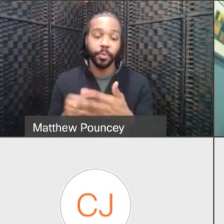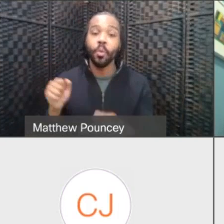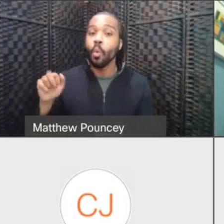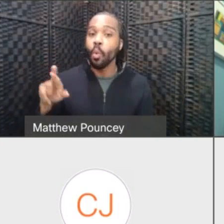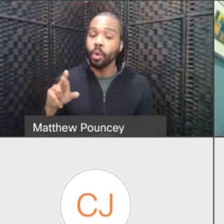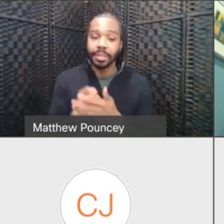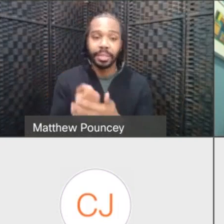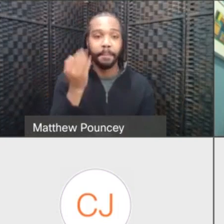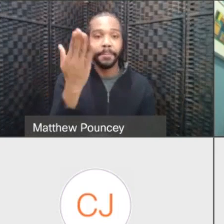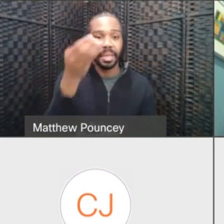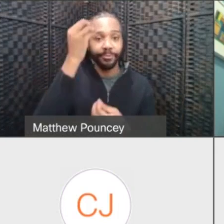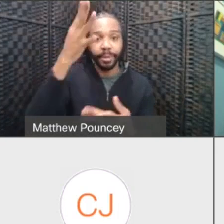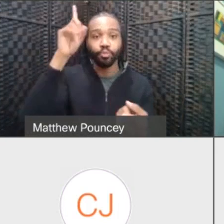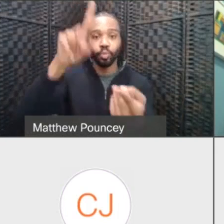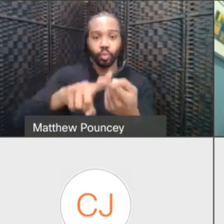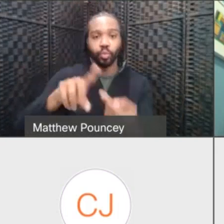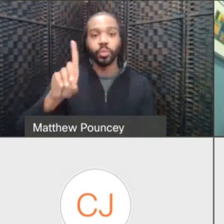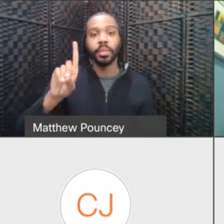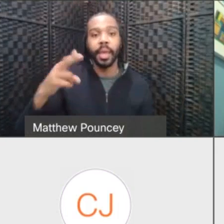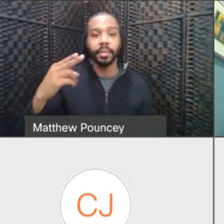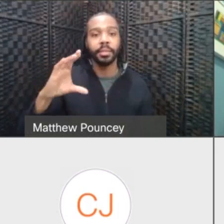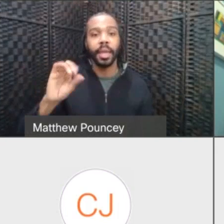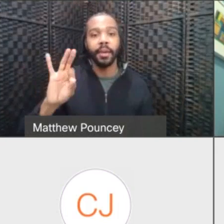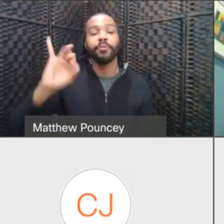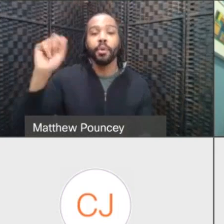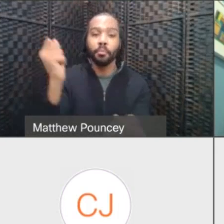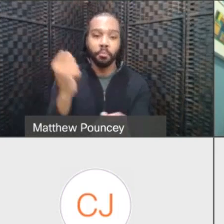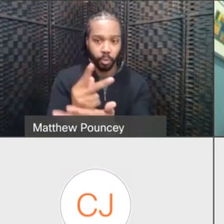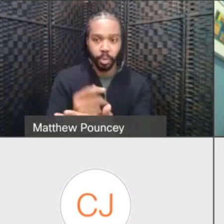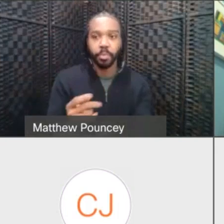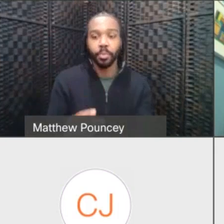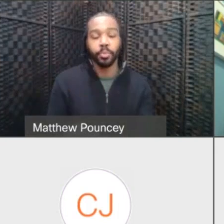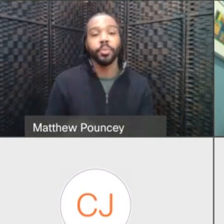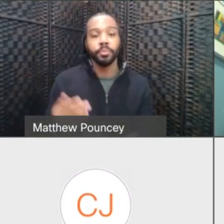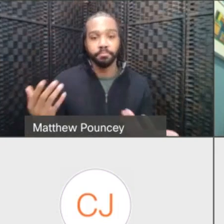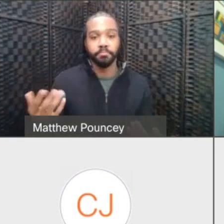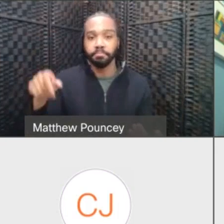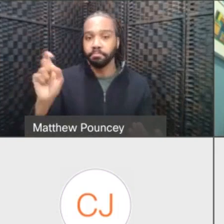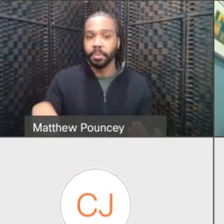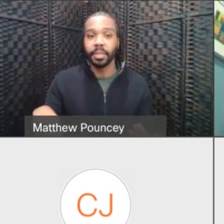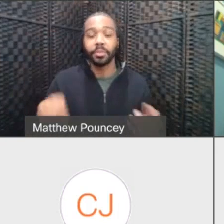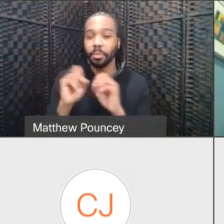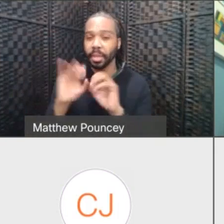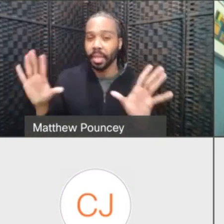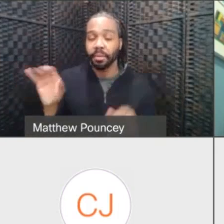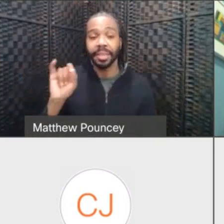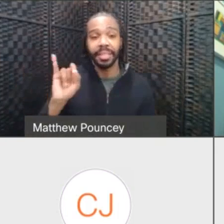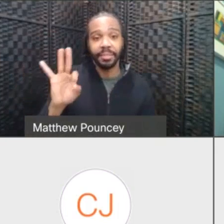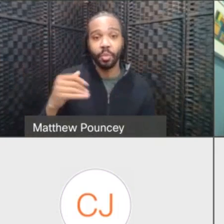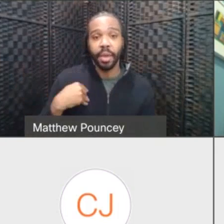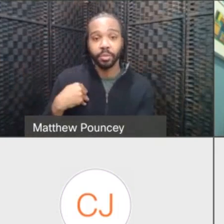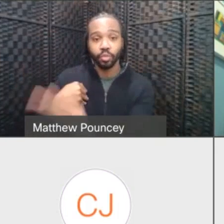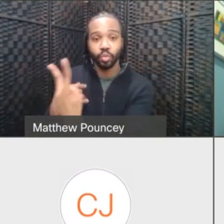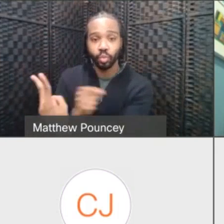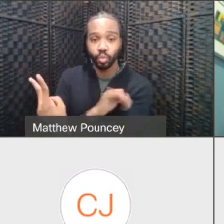to DHCF approving that overtime. And to be clear, if two staff were scheduled on a